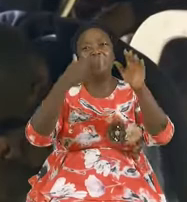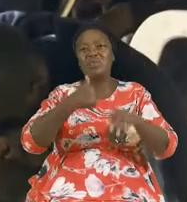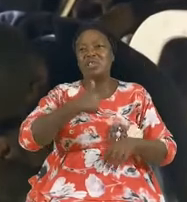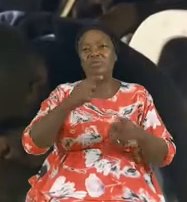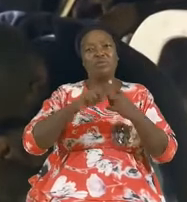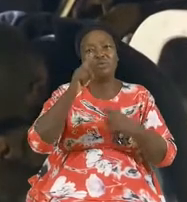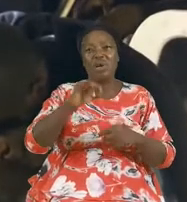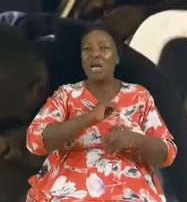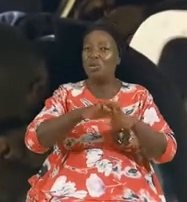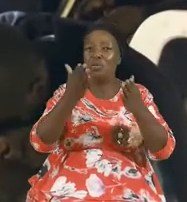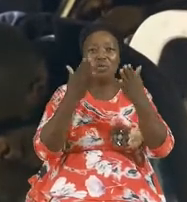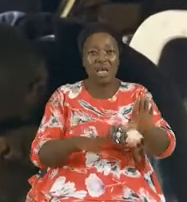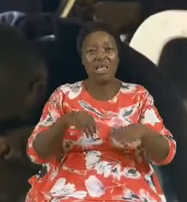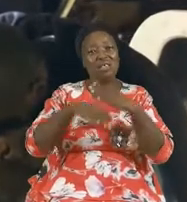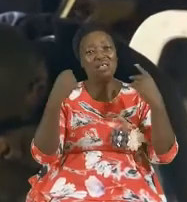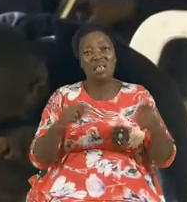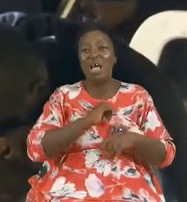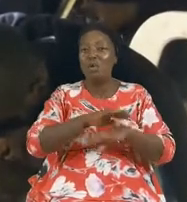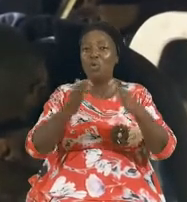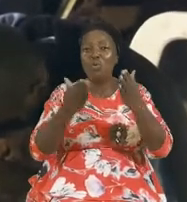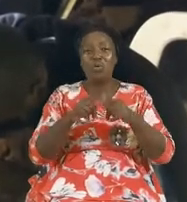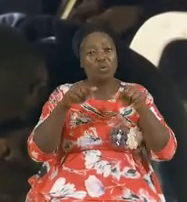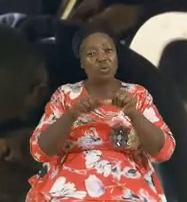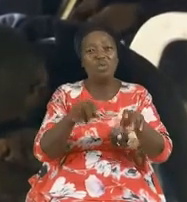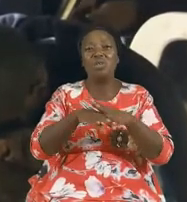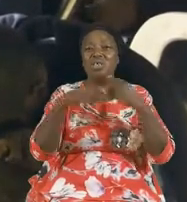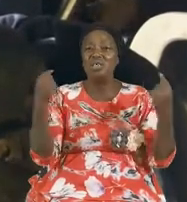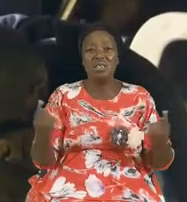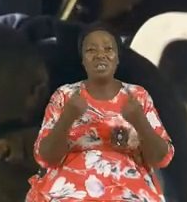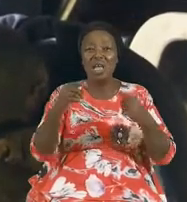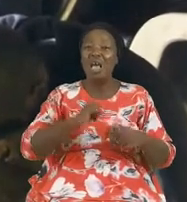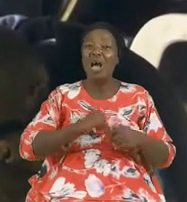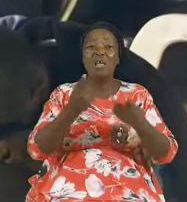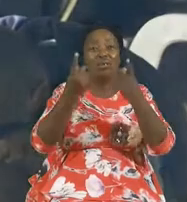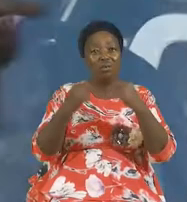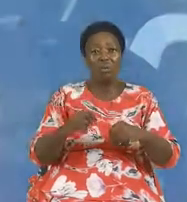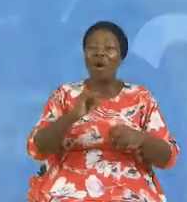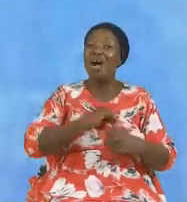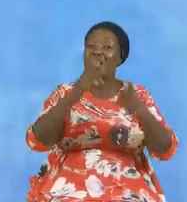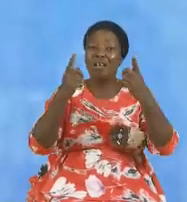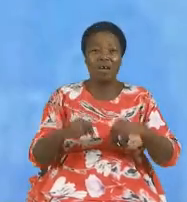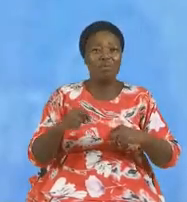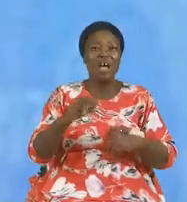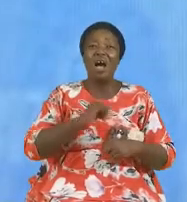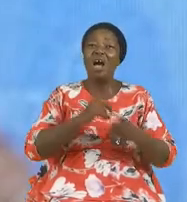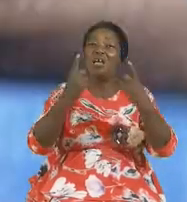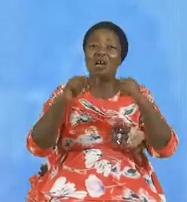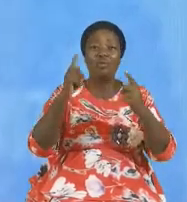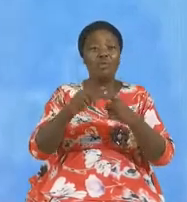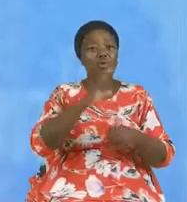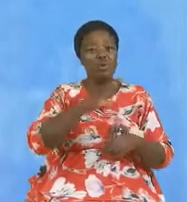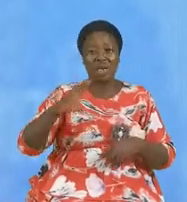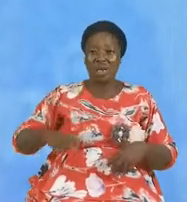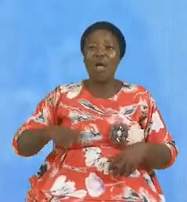I surrender myself to you. I don't want to perish in sin. I don't want to continue in sin.